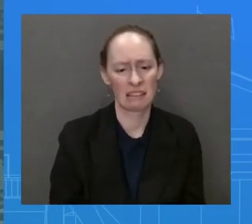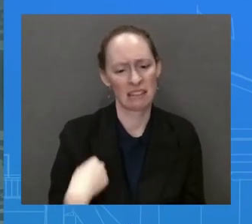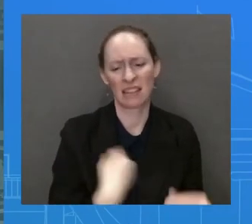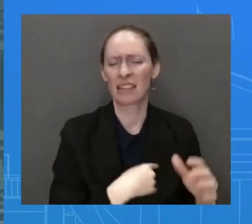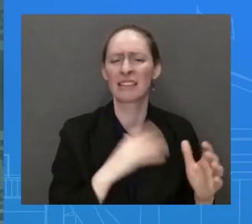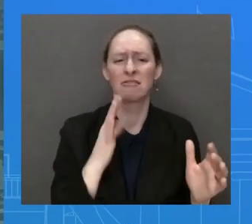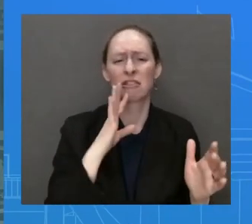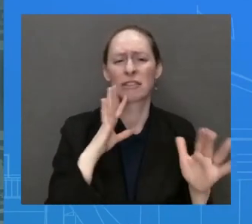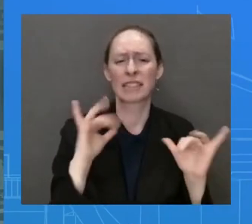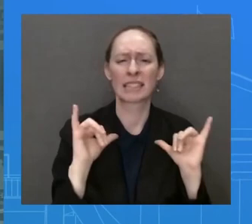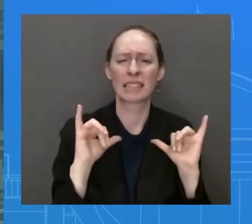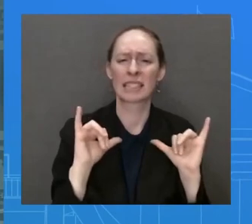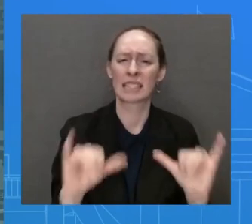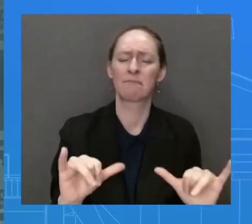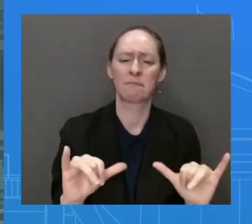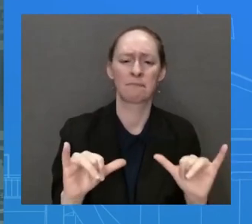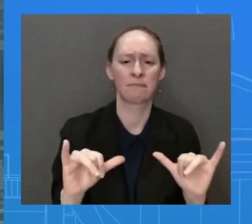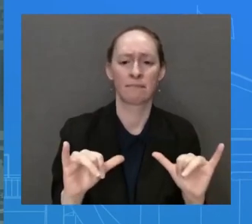out